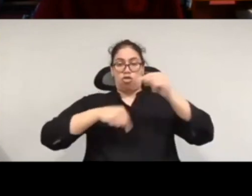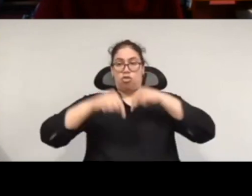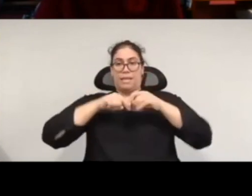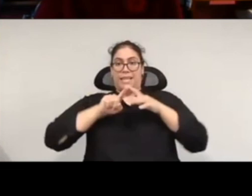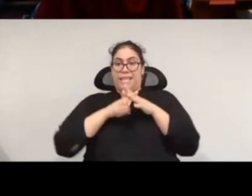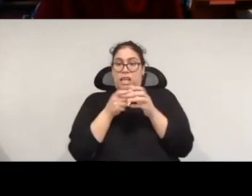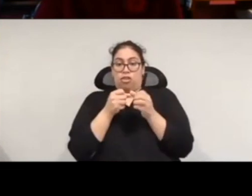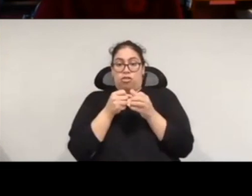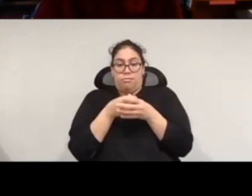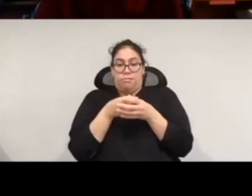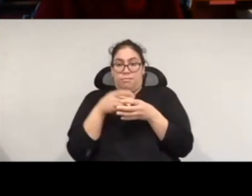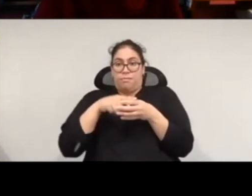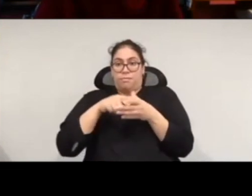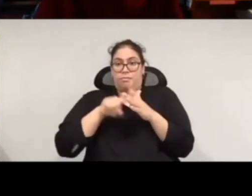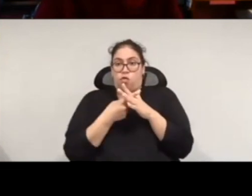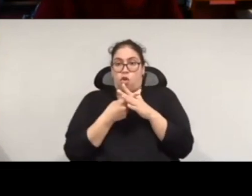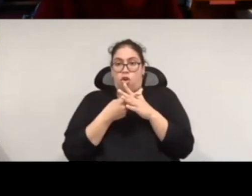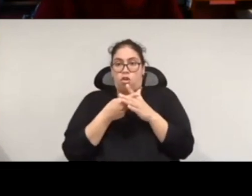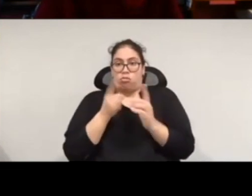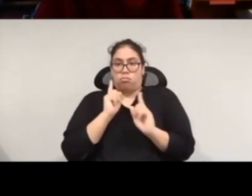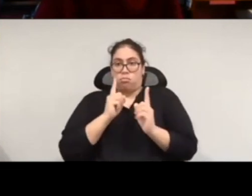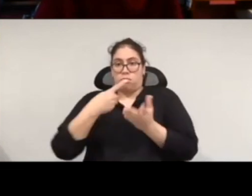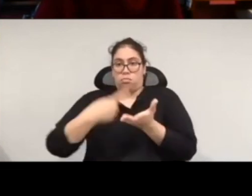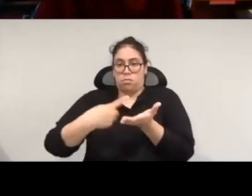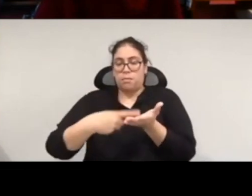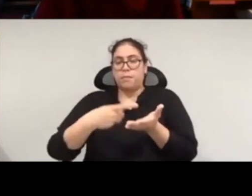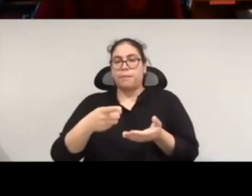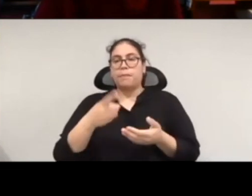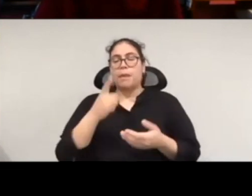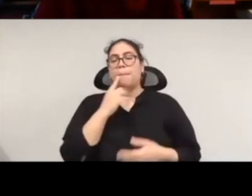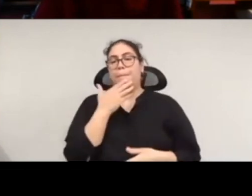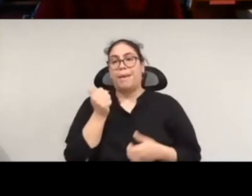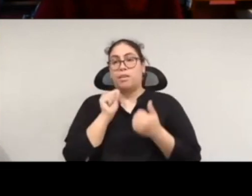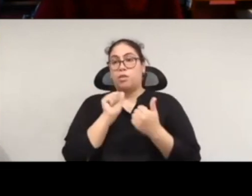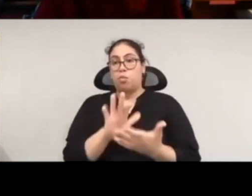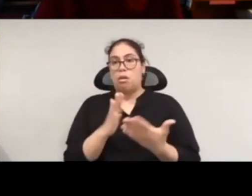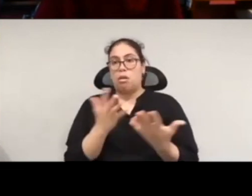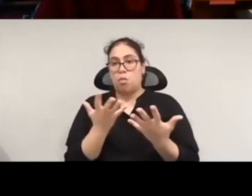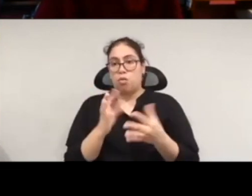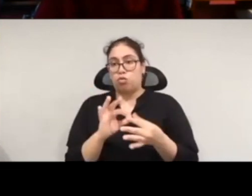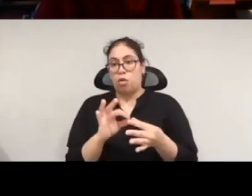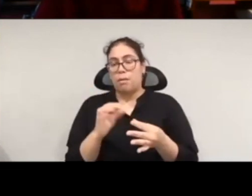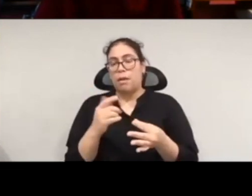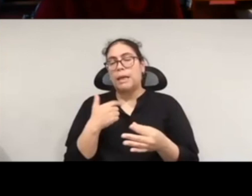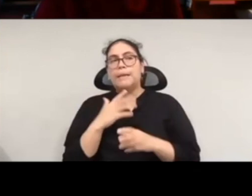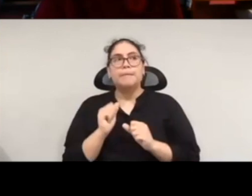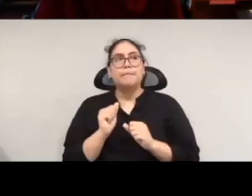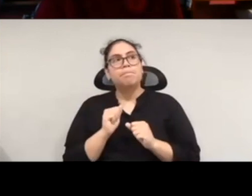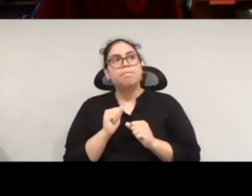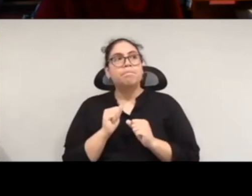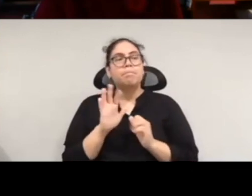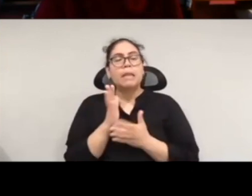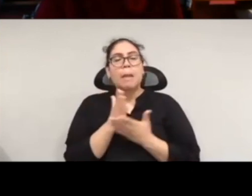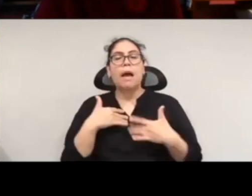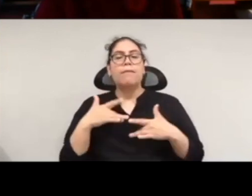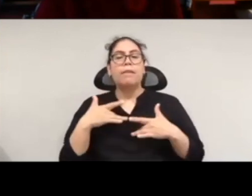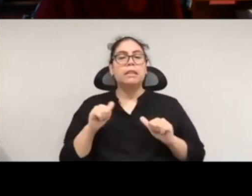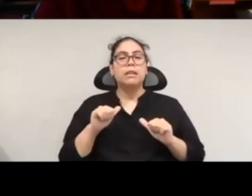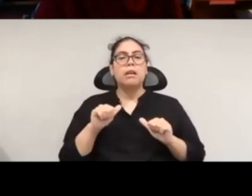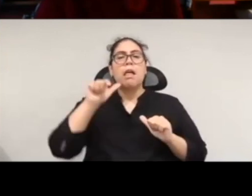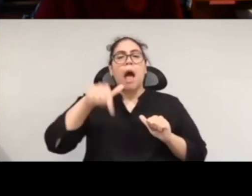that conversation, I think some of the best ways to talk about this, and I'm reluctant to say certain things, but I am going to say